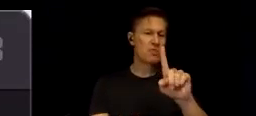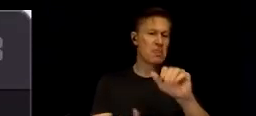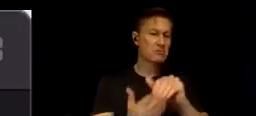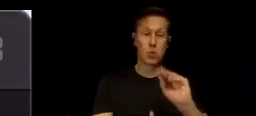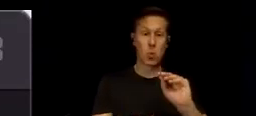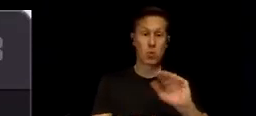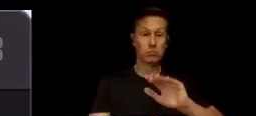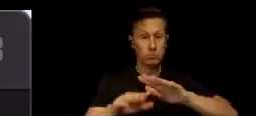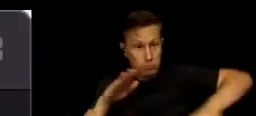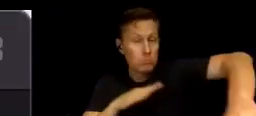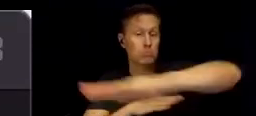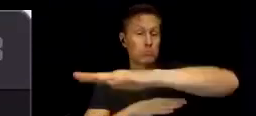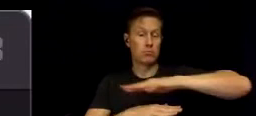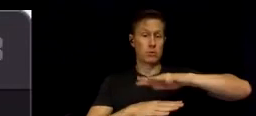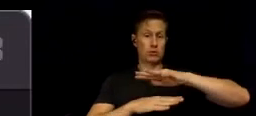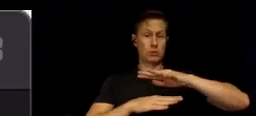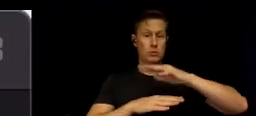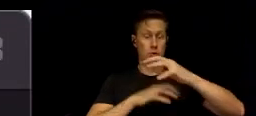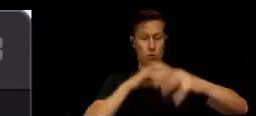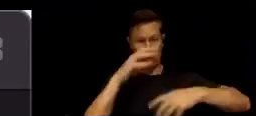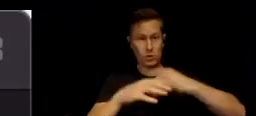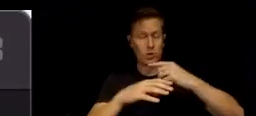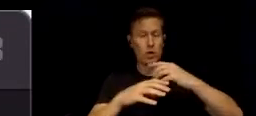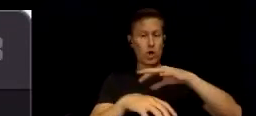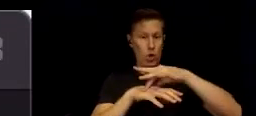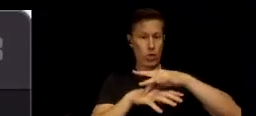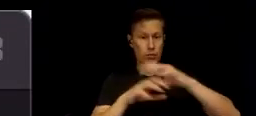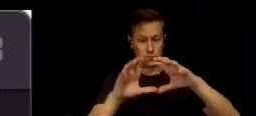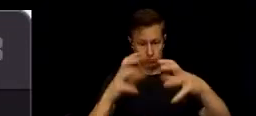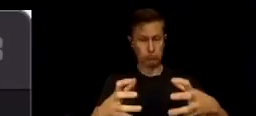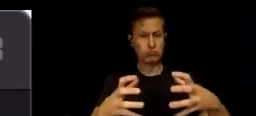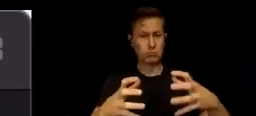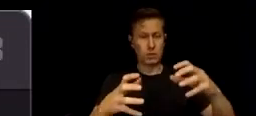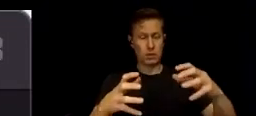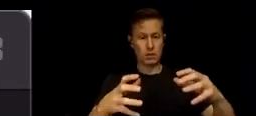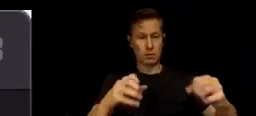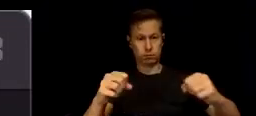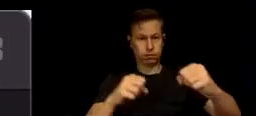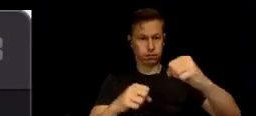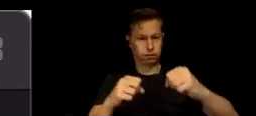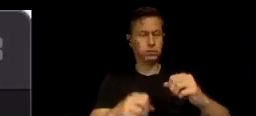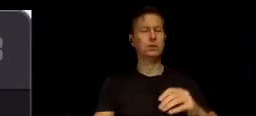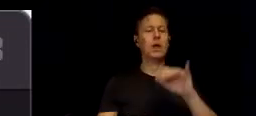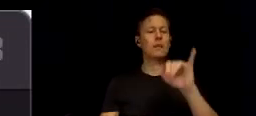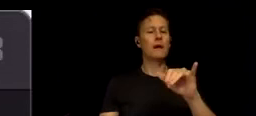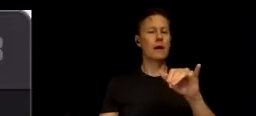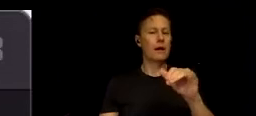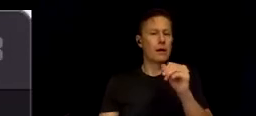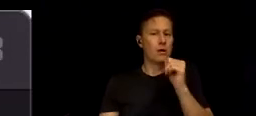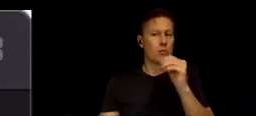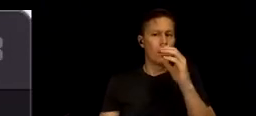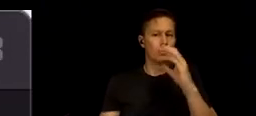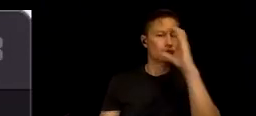all around the globe. It led to an increase in earthquake activity. And so that is something we wouldn't probably have looked